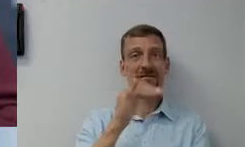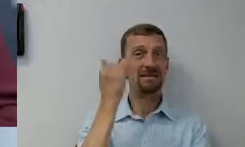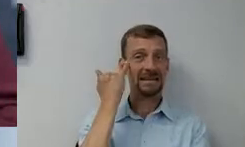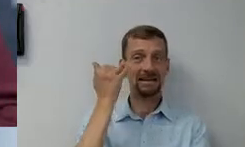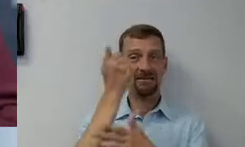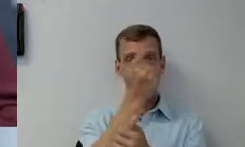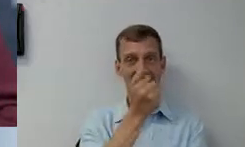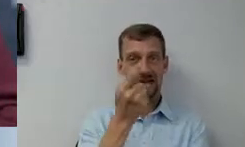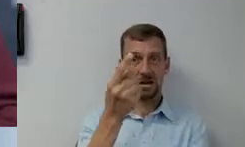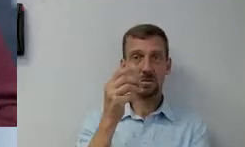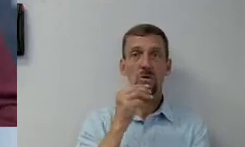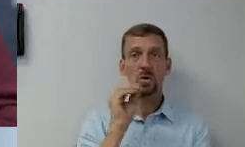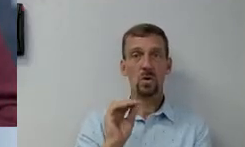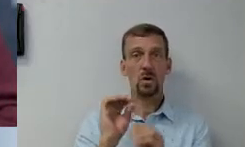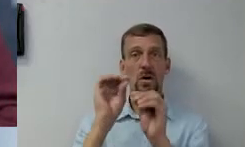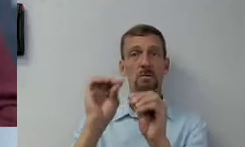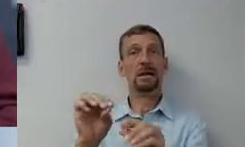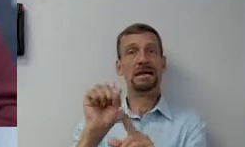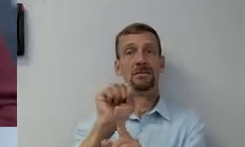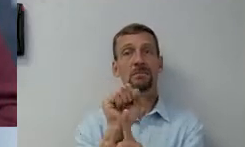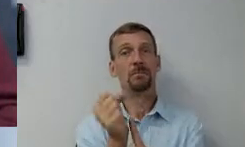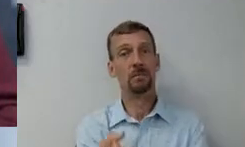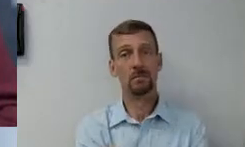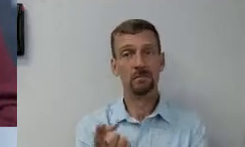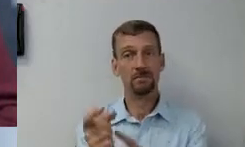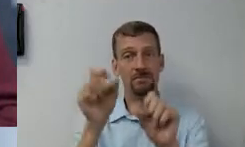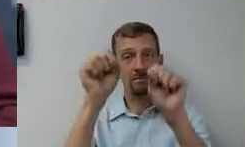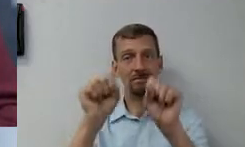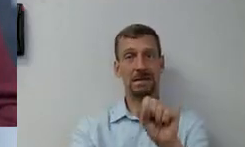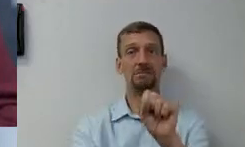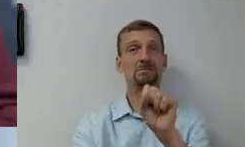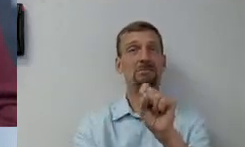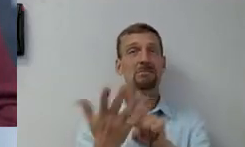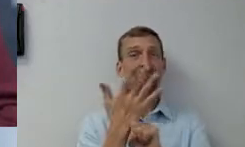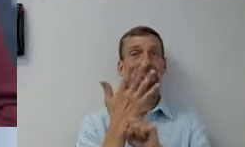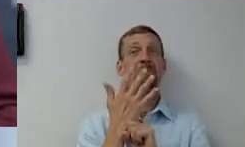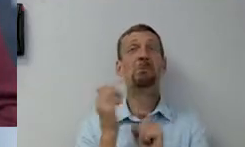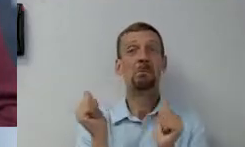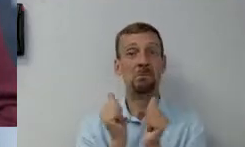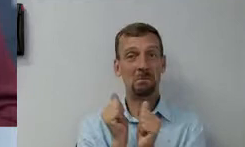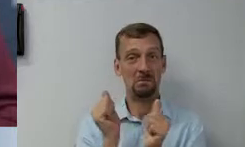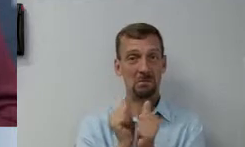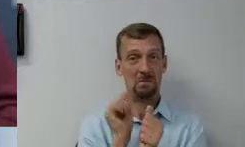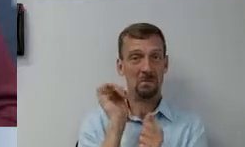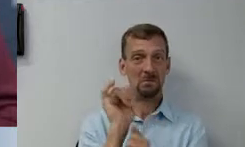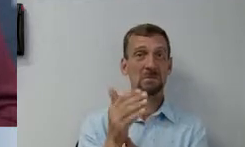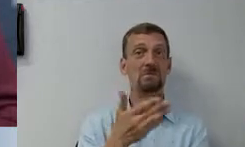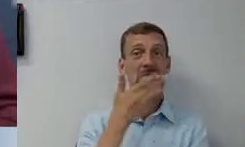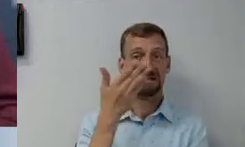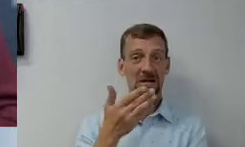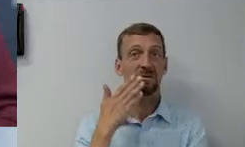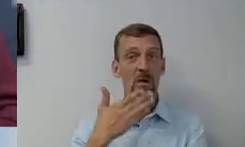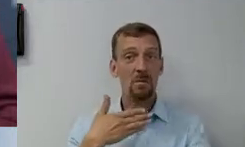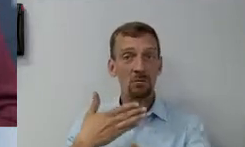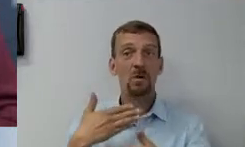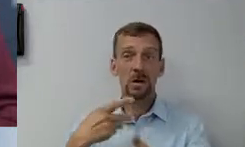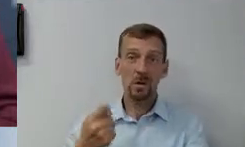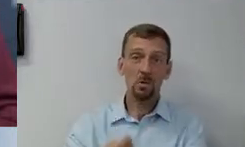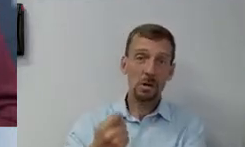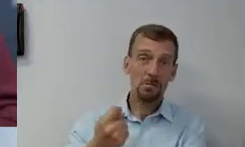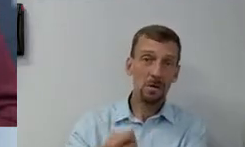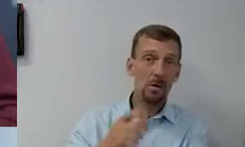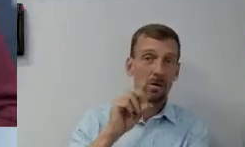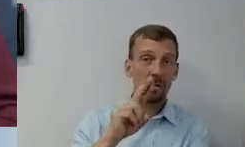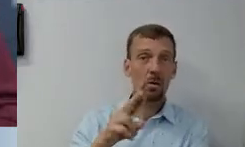put in a position where they could be exposed to an aerolized. So if you're doing a breathing treatment or you're going to